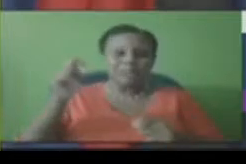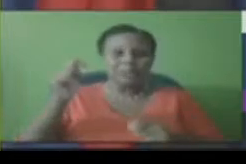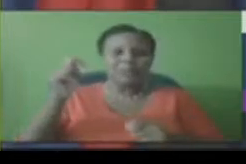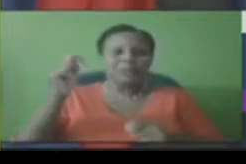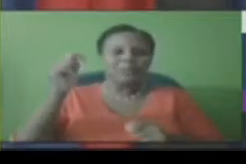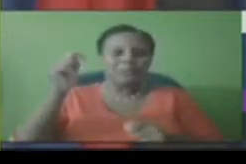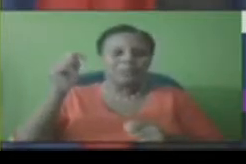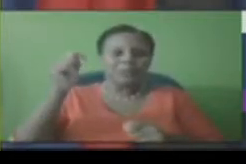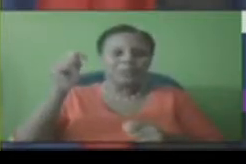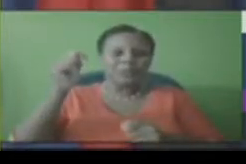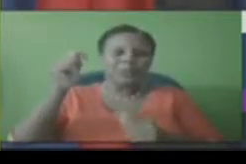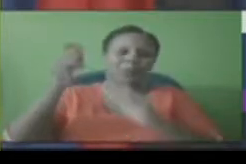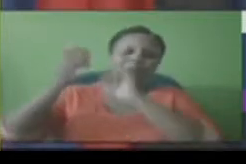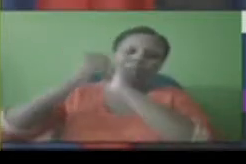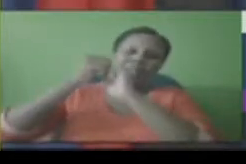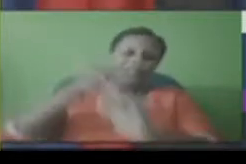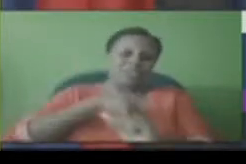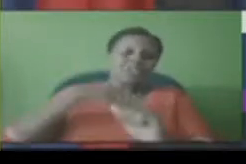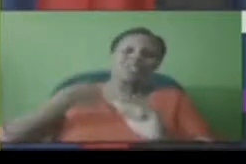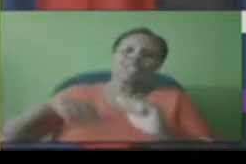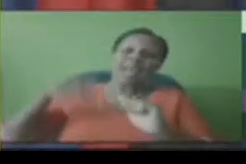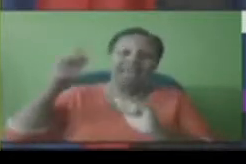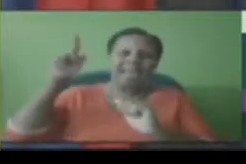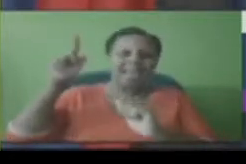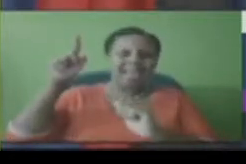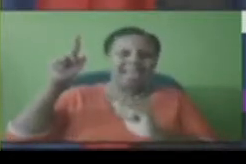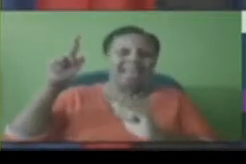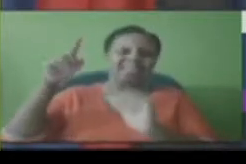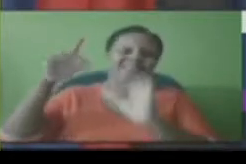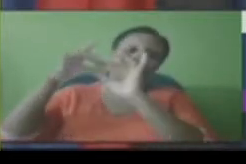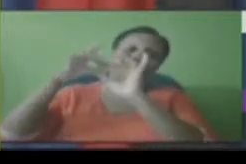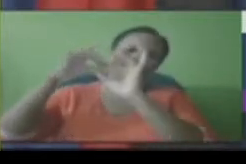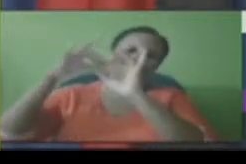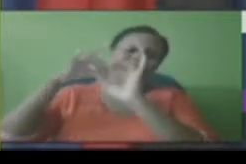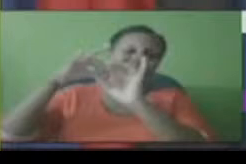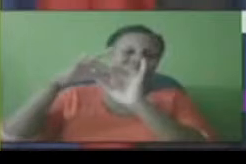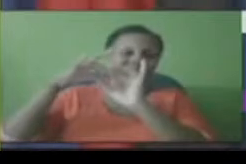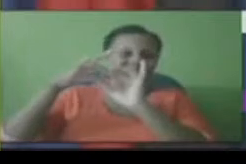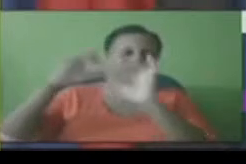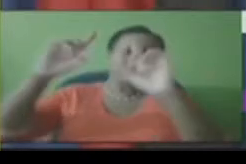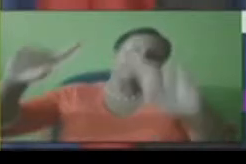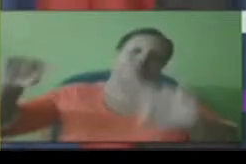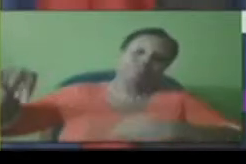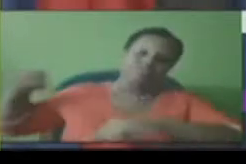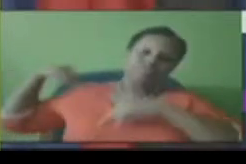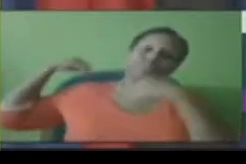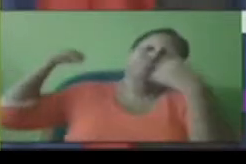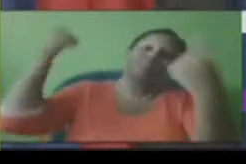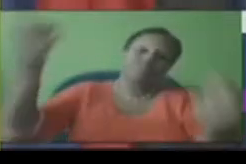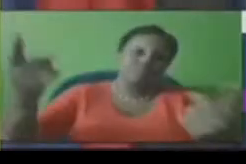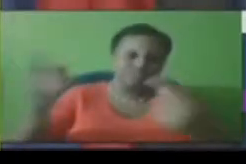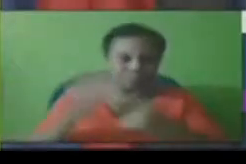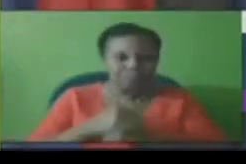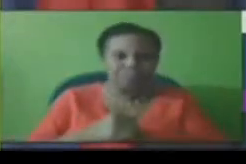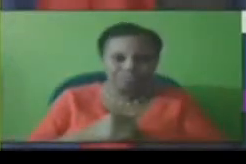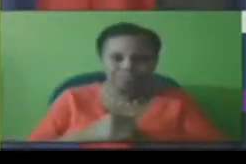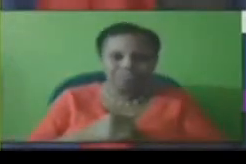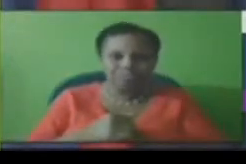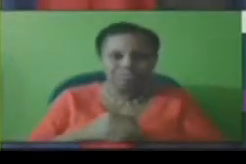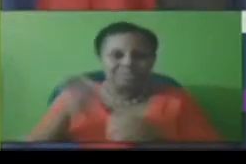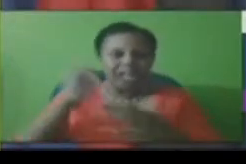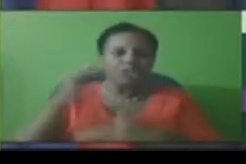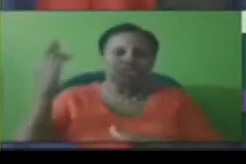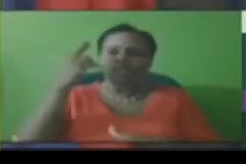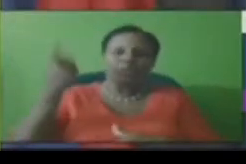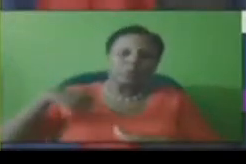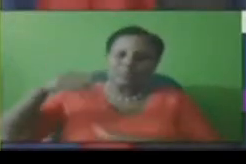not a new development. I mean, by some persons who would look at it in that context and say, why are we going off to China? China